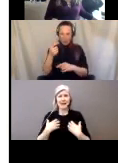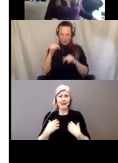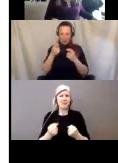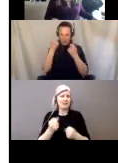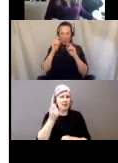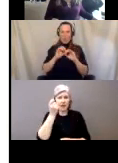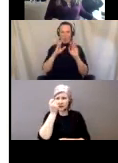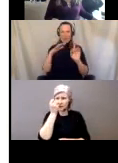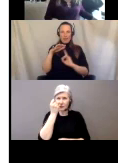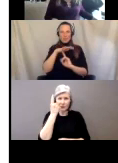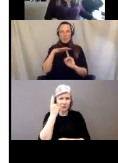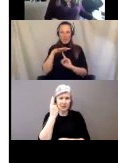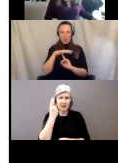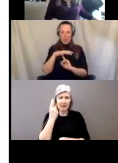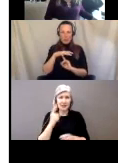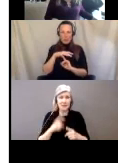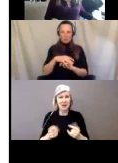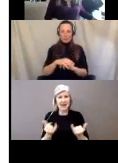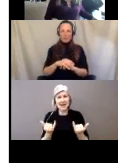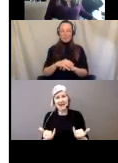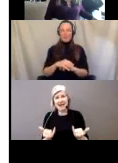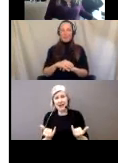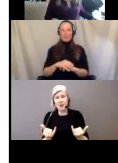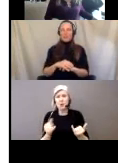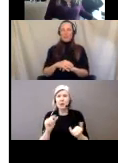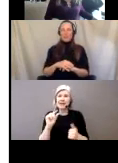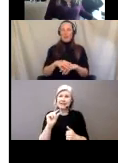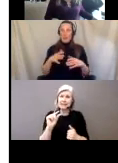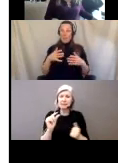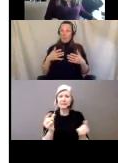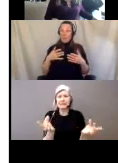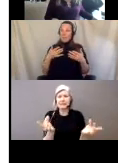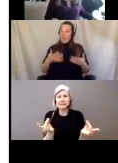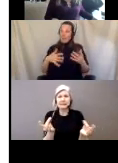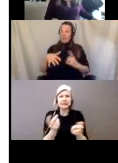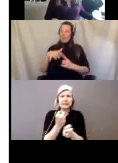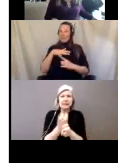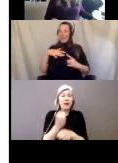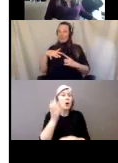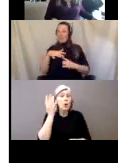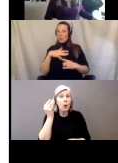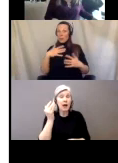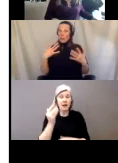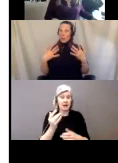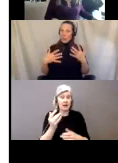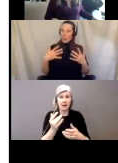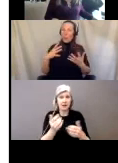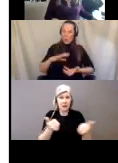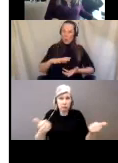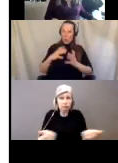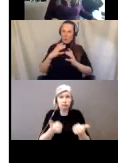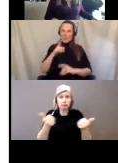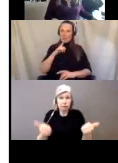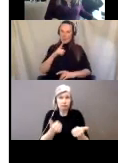But we are in like a bit of a tricky situation where we have limited supply and we have so many people that we need to